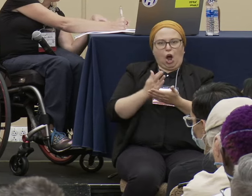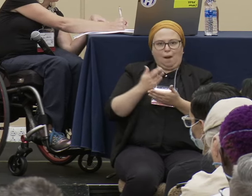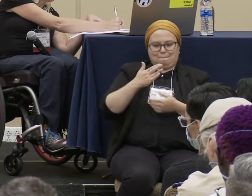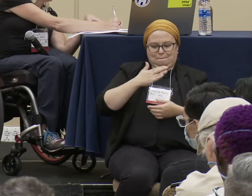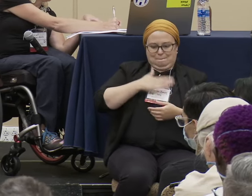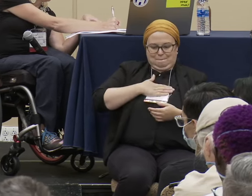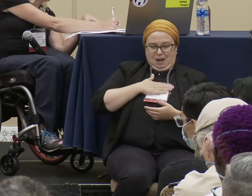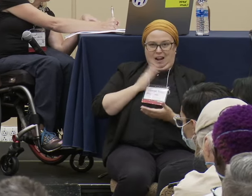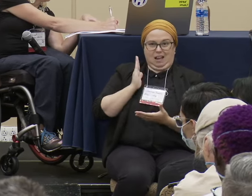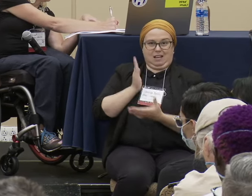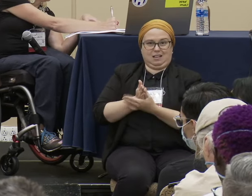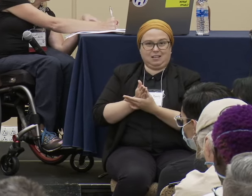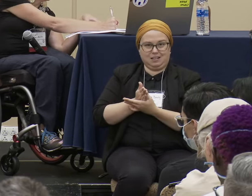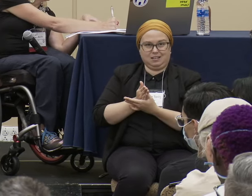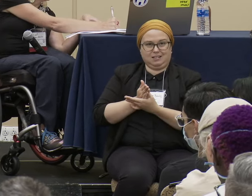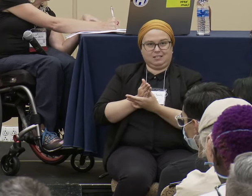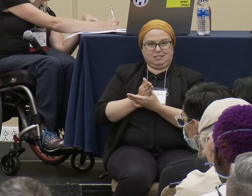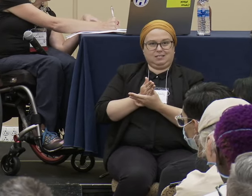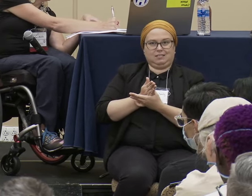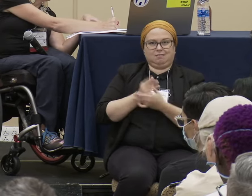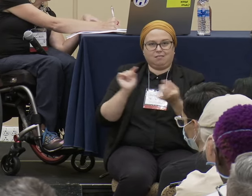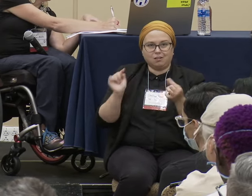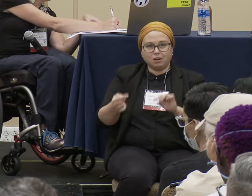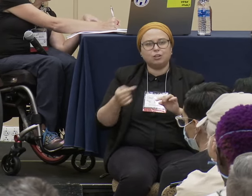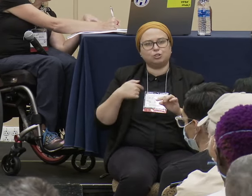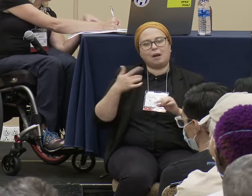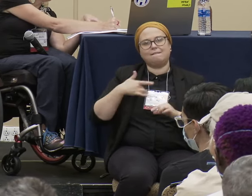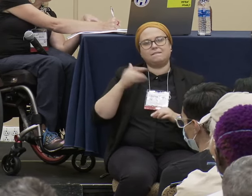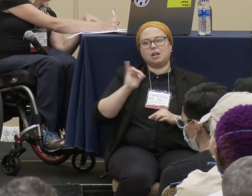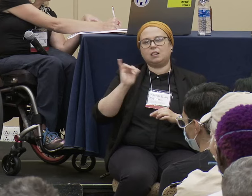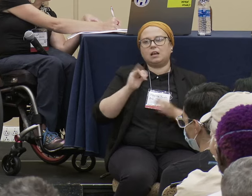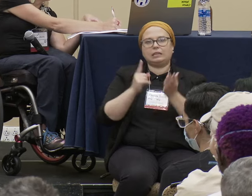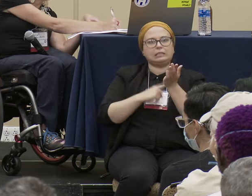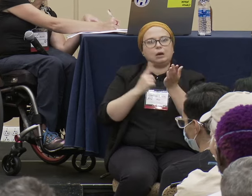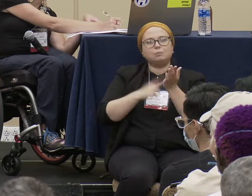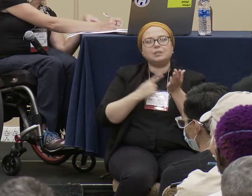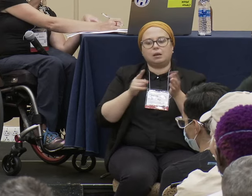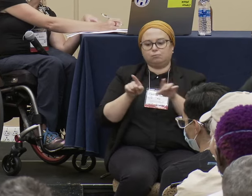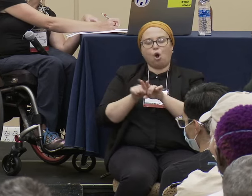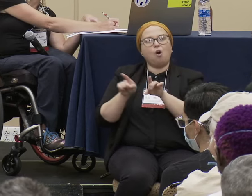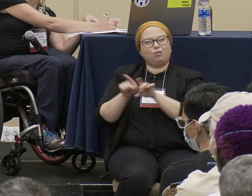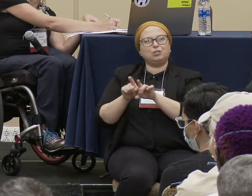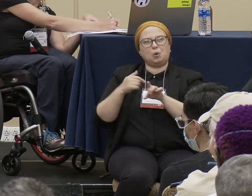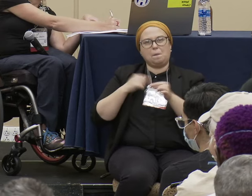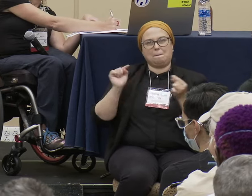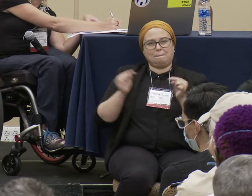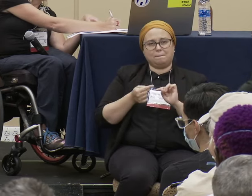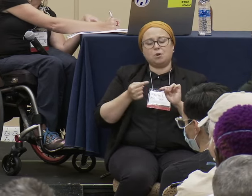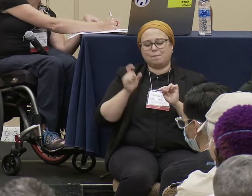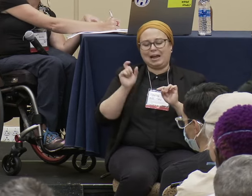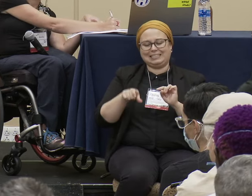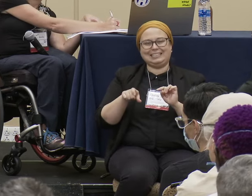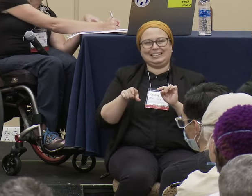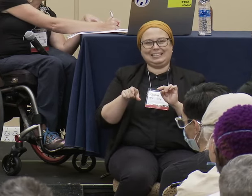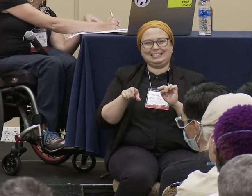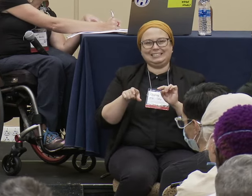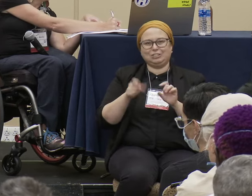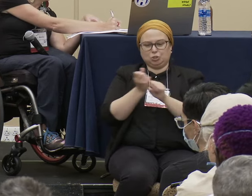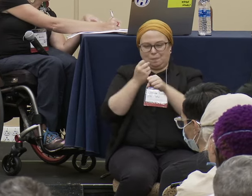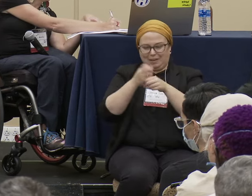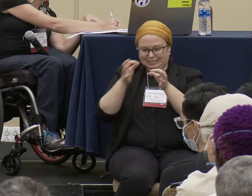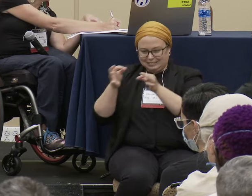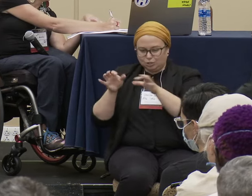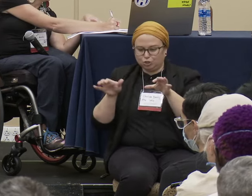really some days feel like I'm also injured by having to do things that I know are not really